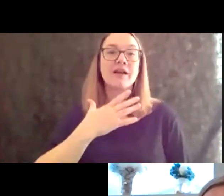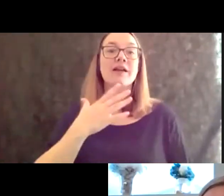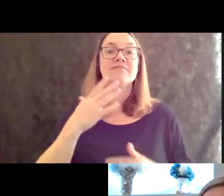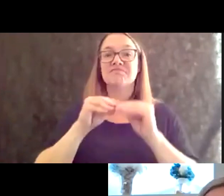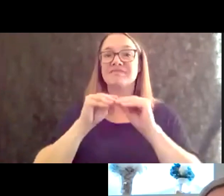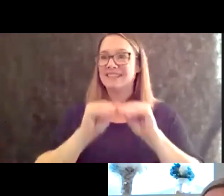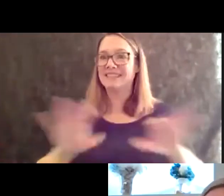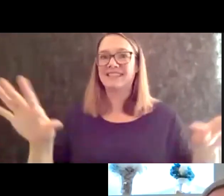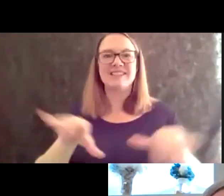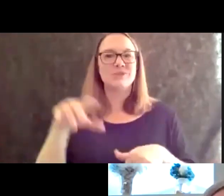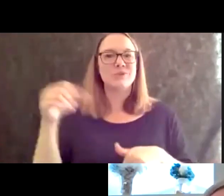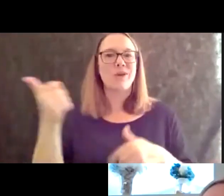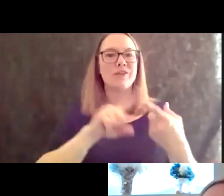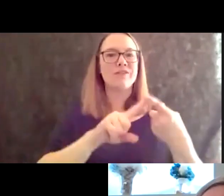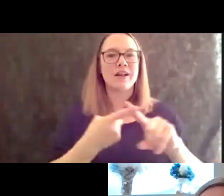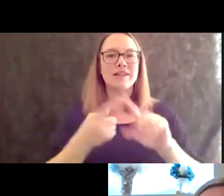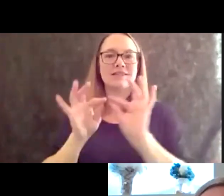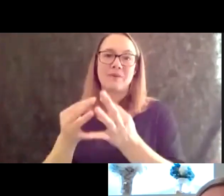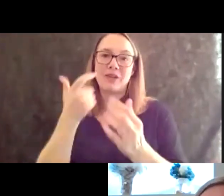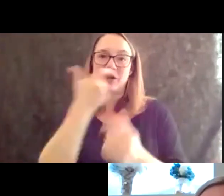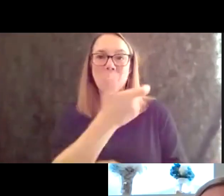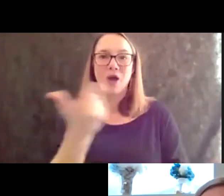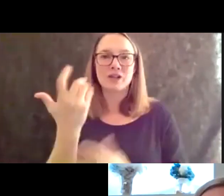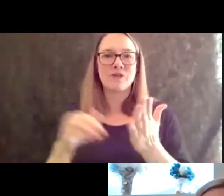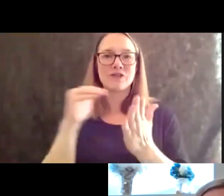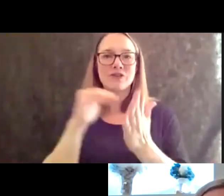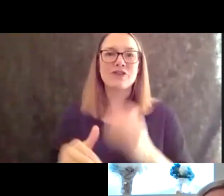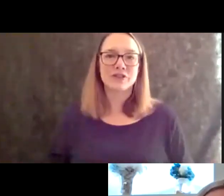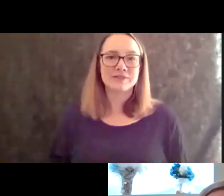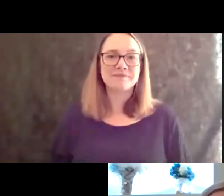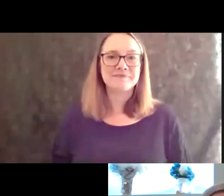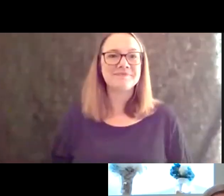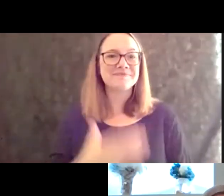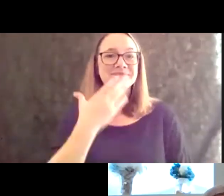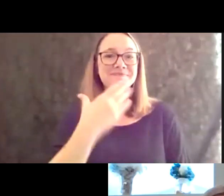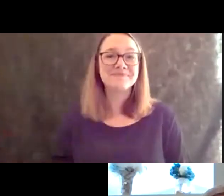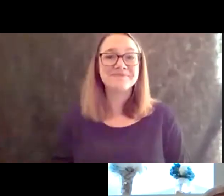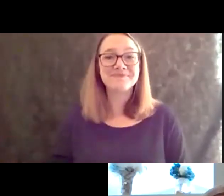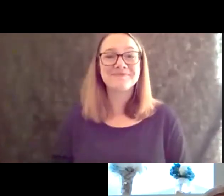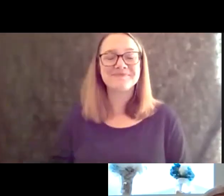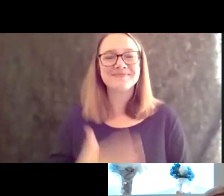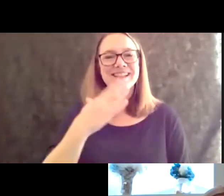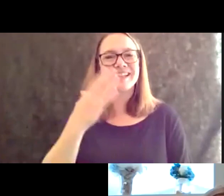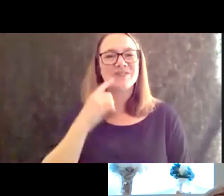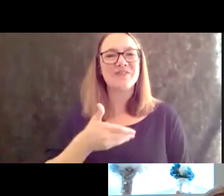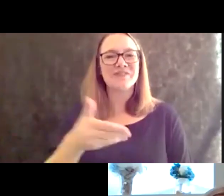family and friends and watch it again and again. All right. Thank you. Thank you for having